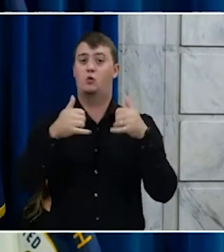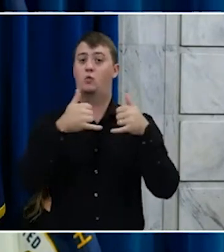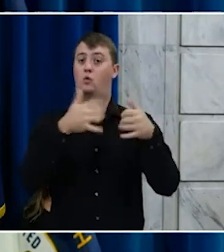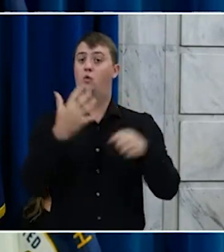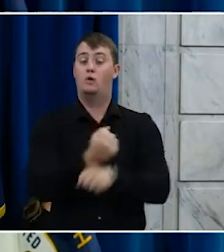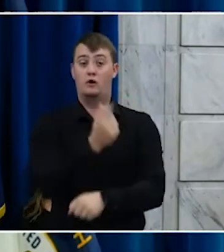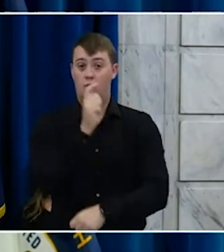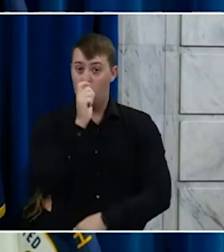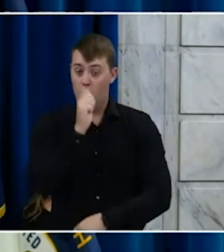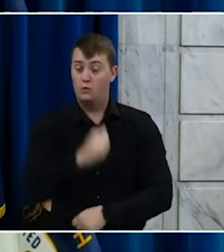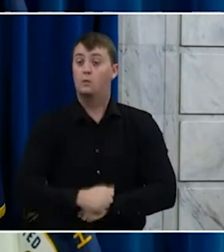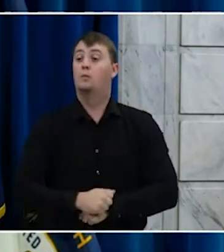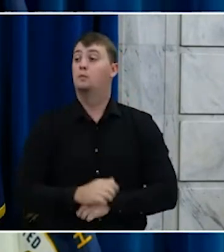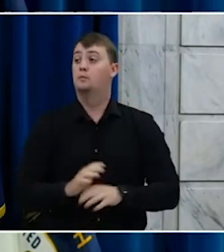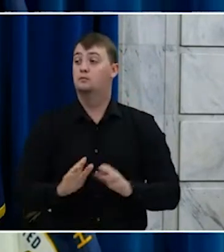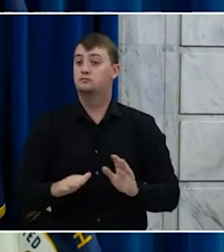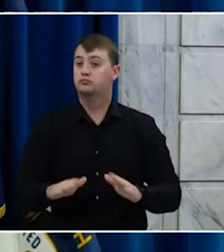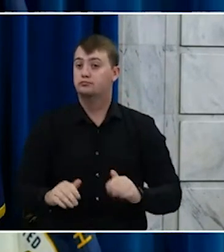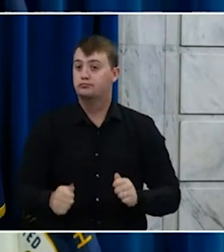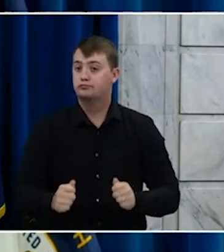winners are